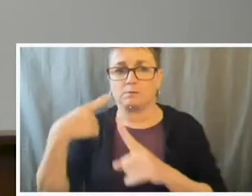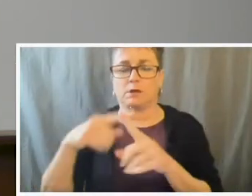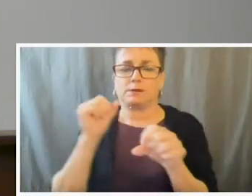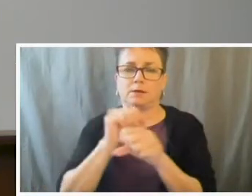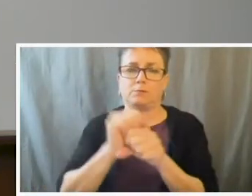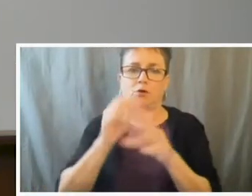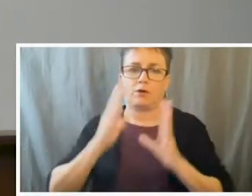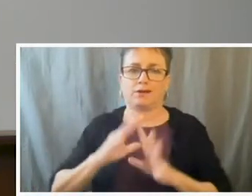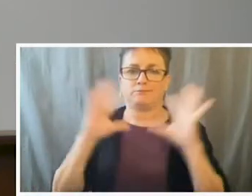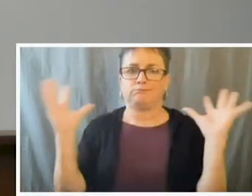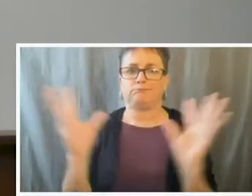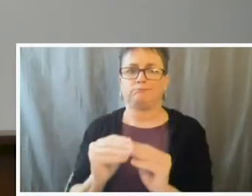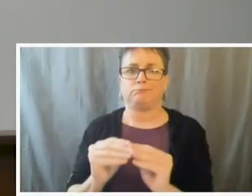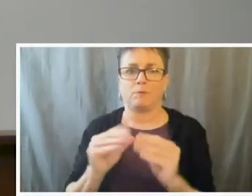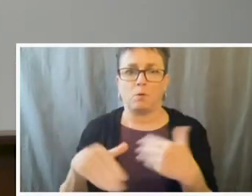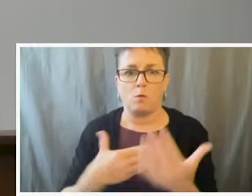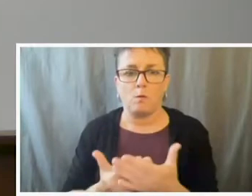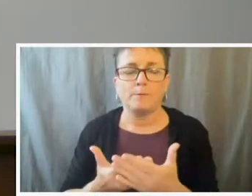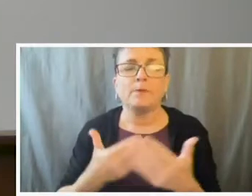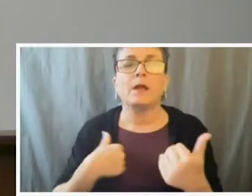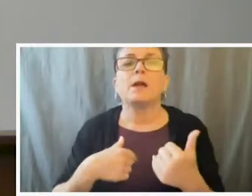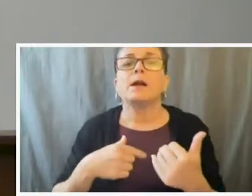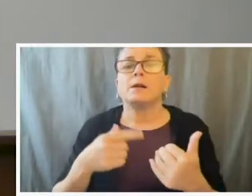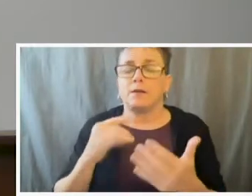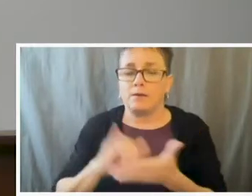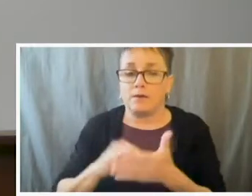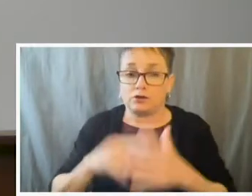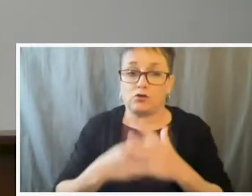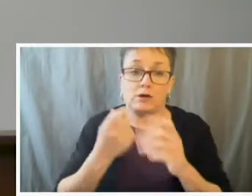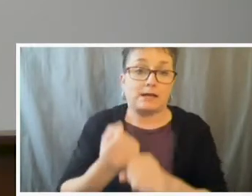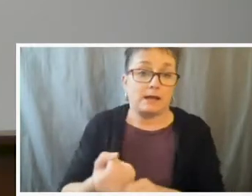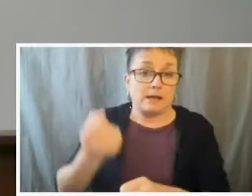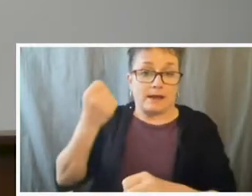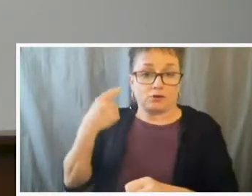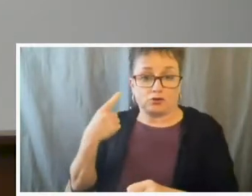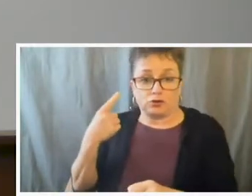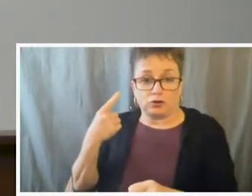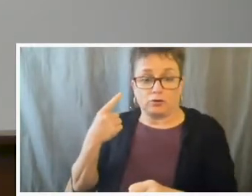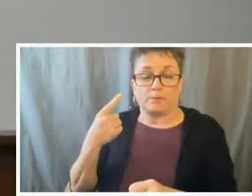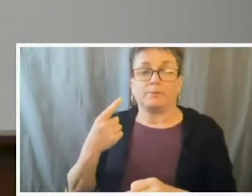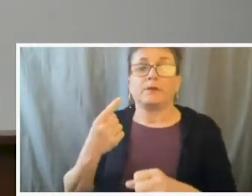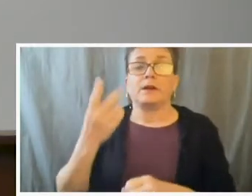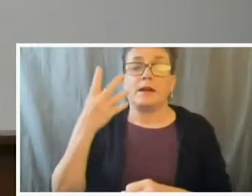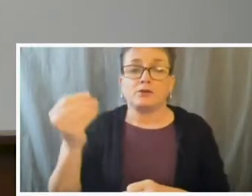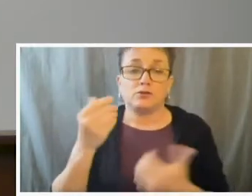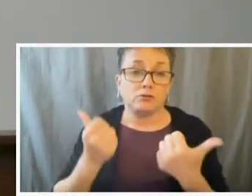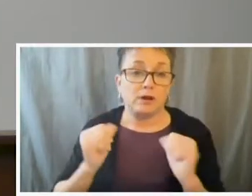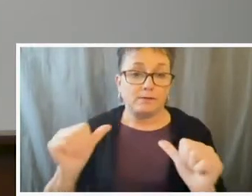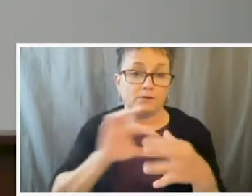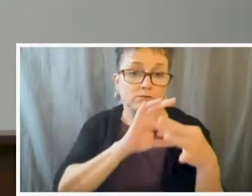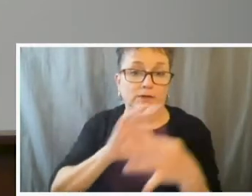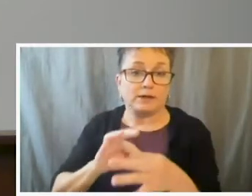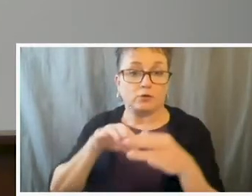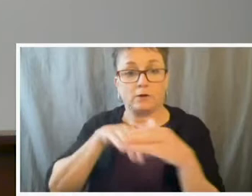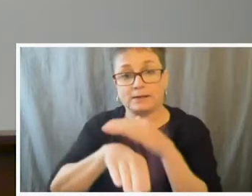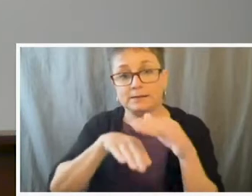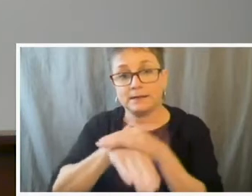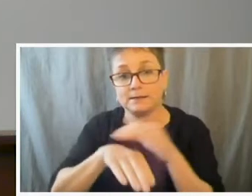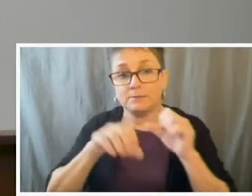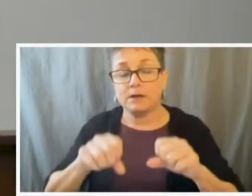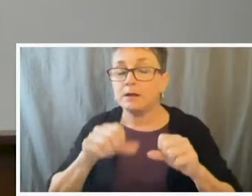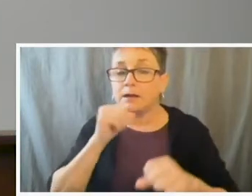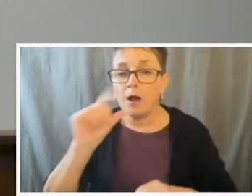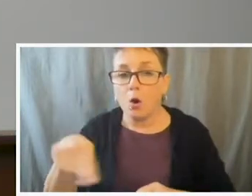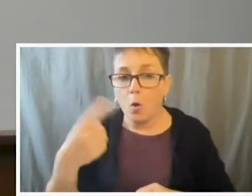Our DEI initiative began last year and includes not only external efforts related to accessibility, but the creation of an